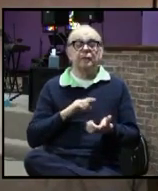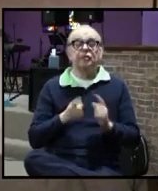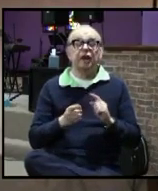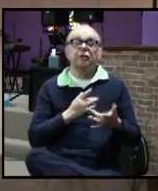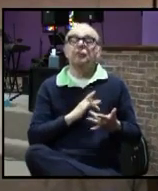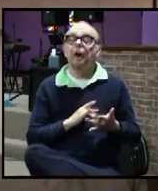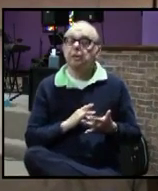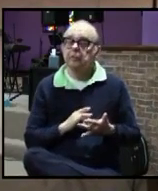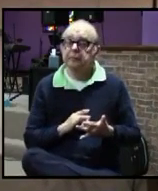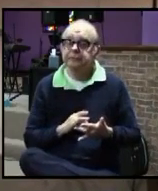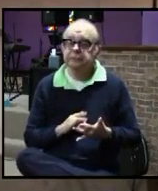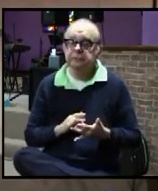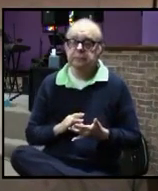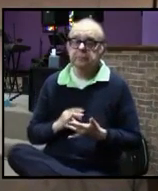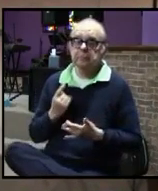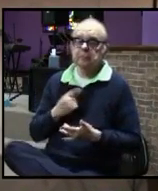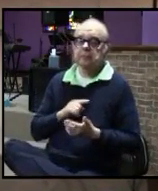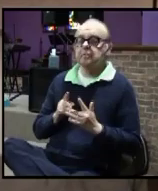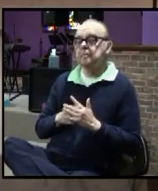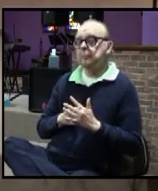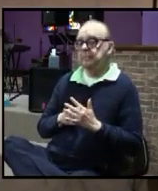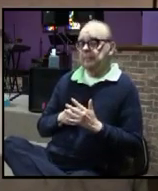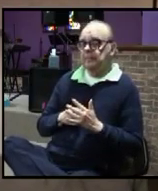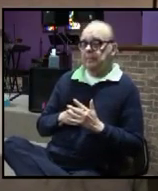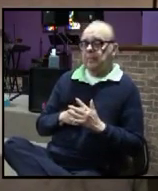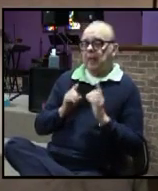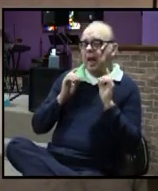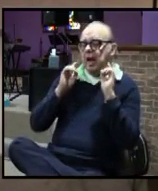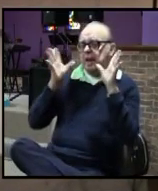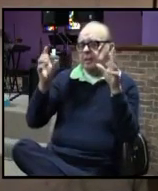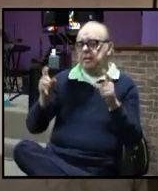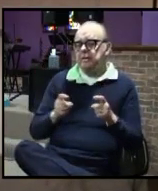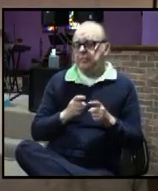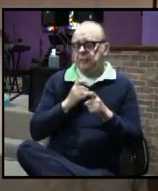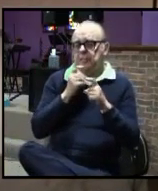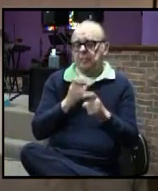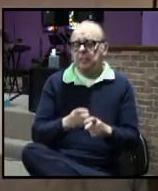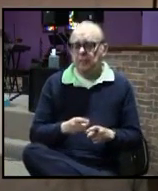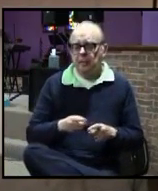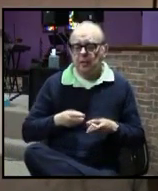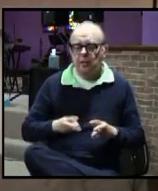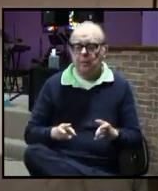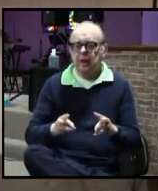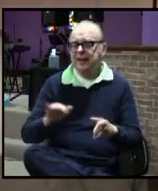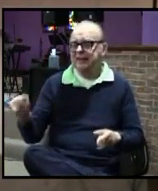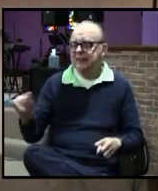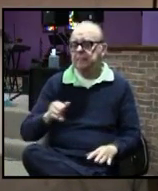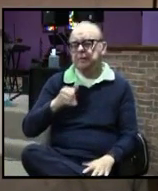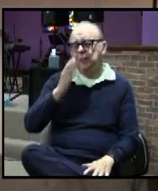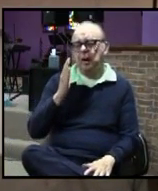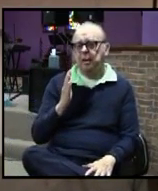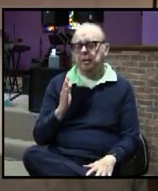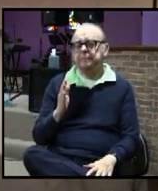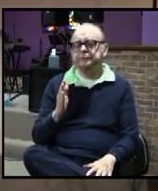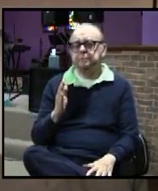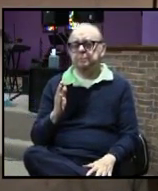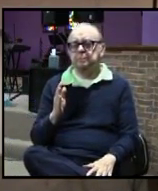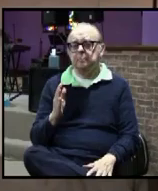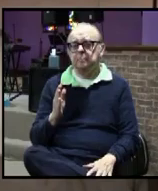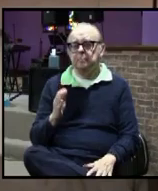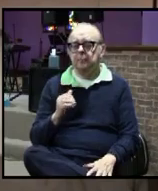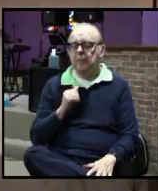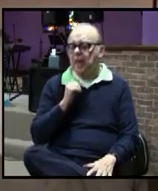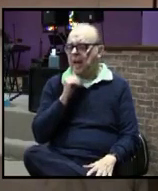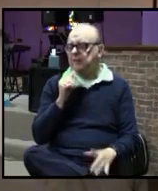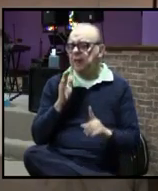heart. Where we begin to hate sin the way that God hates sin. Now, I